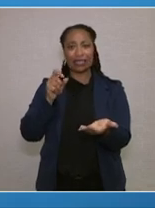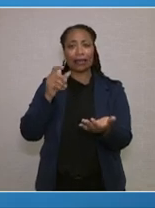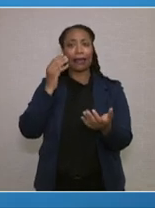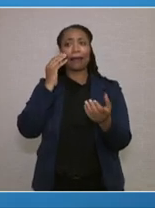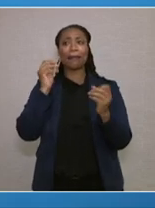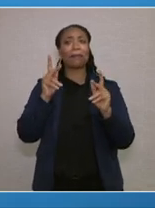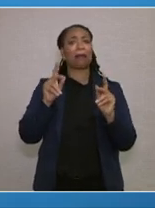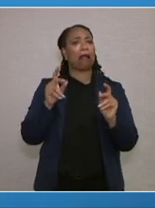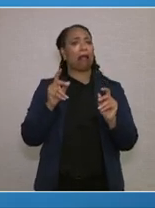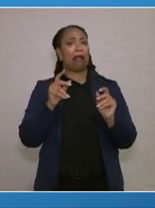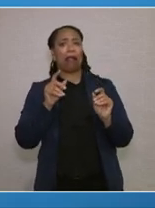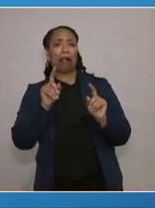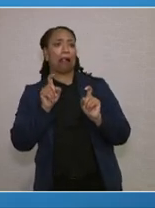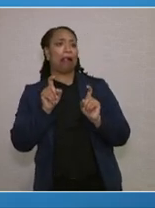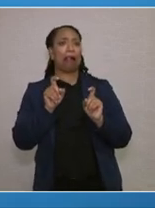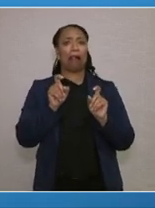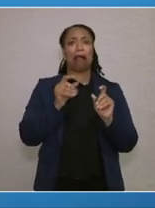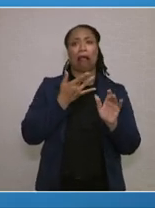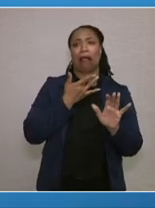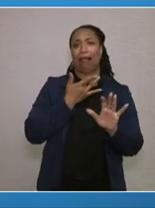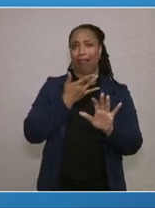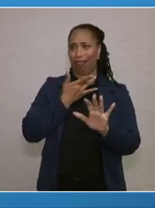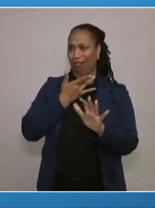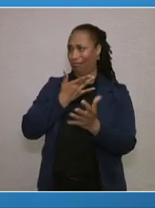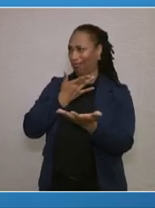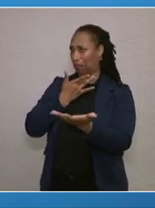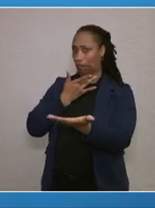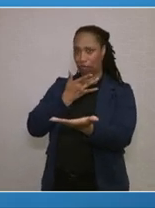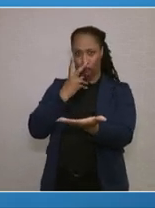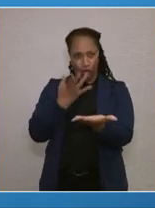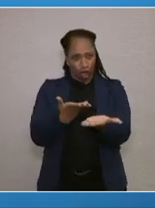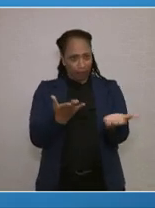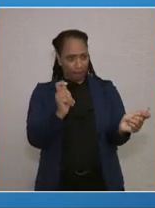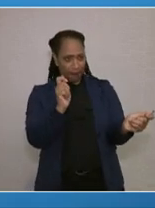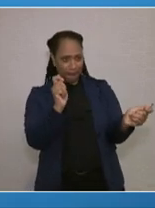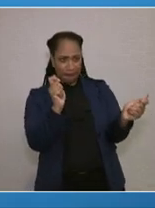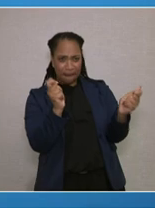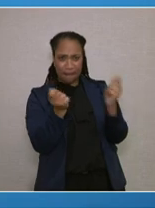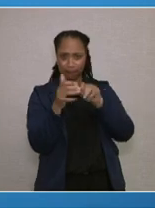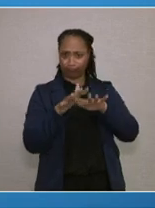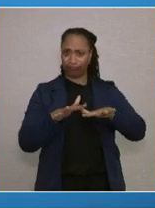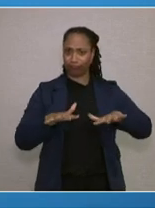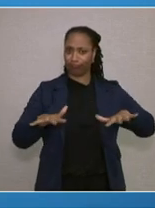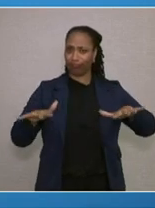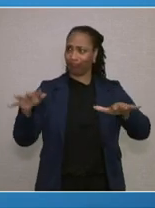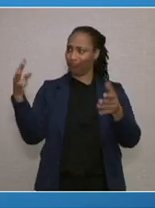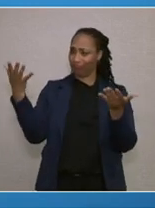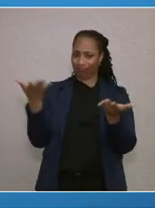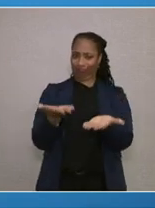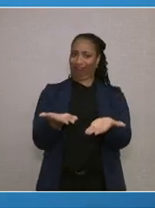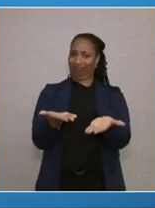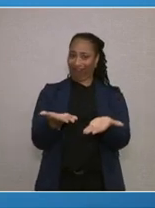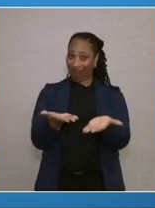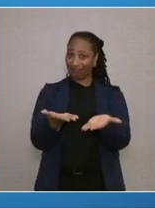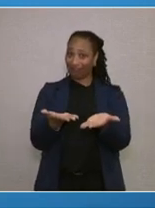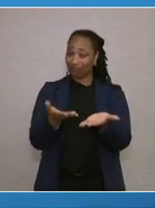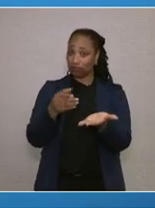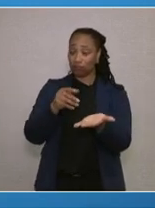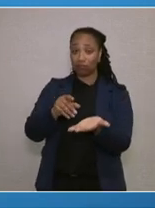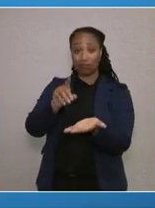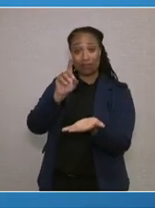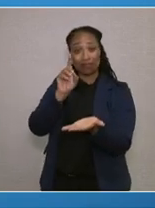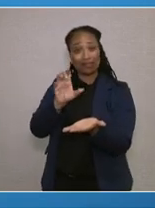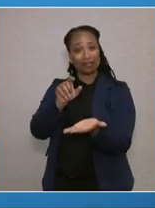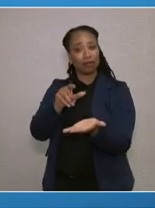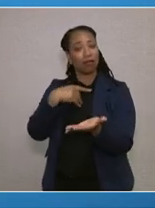Field, talking about our investments in the wharf, catalytic investments where the city was a big investor to